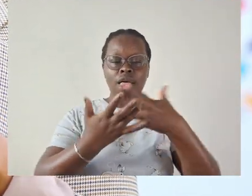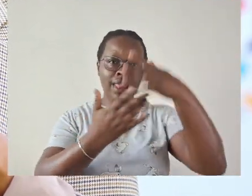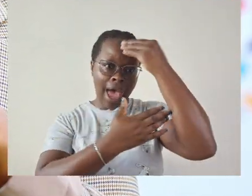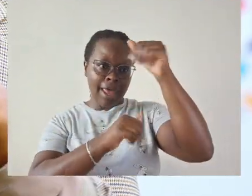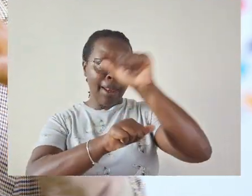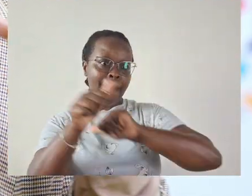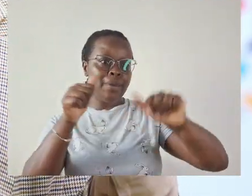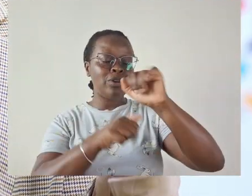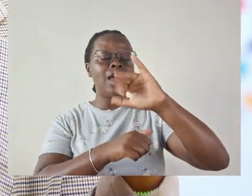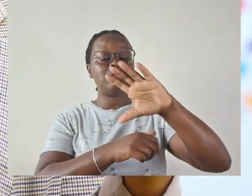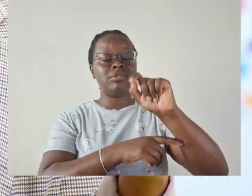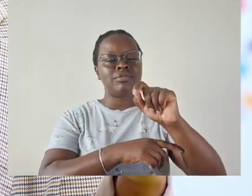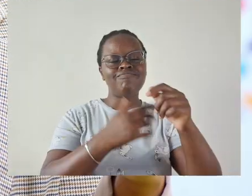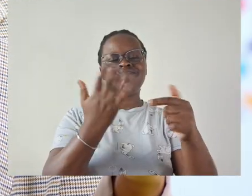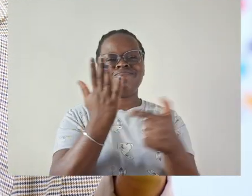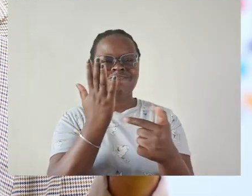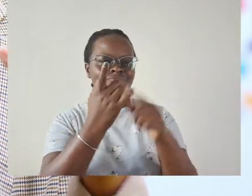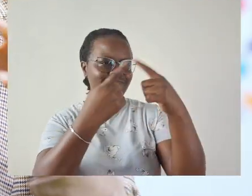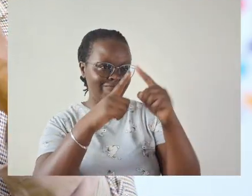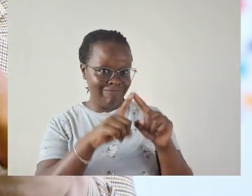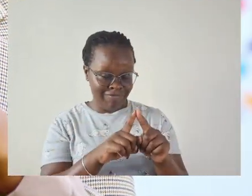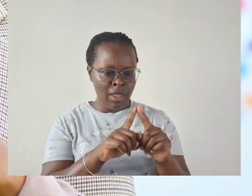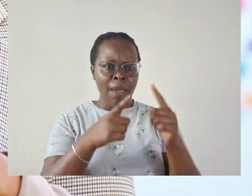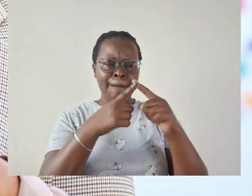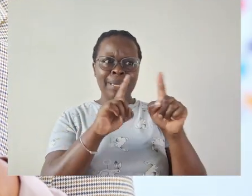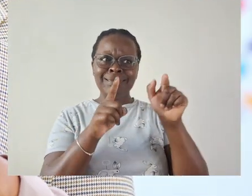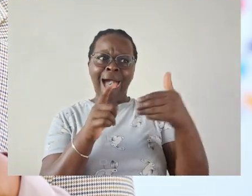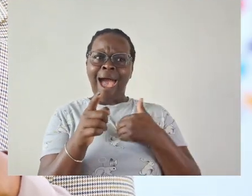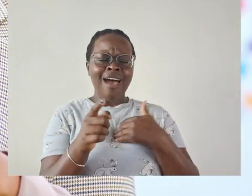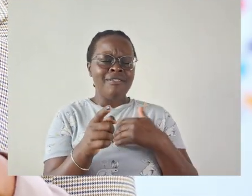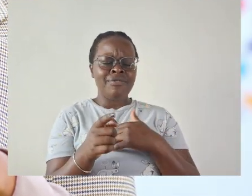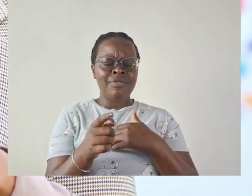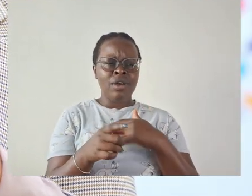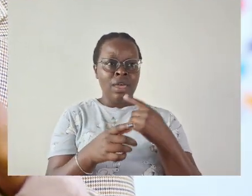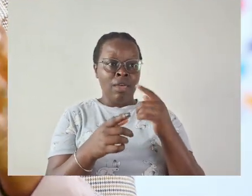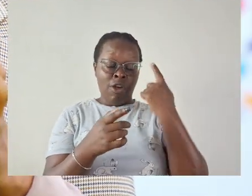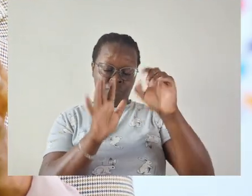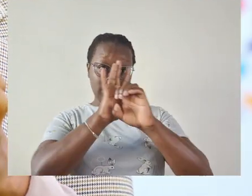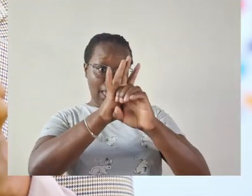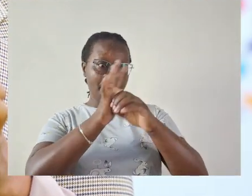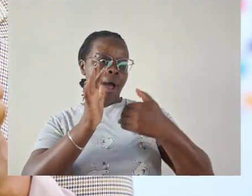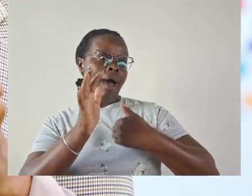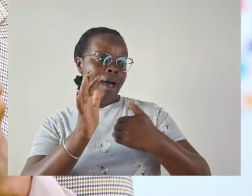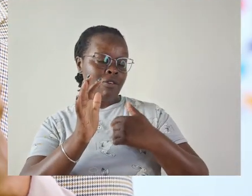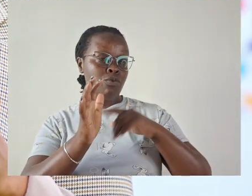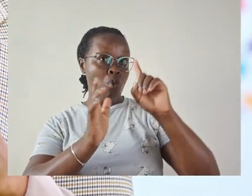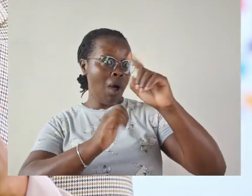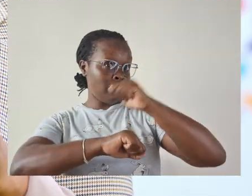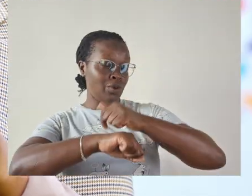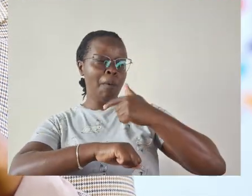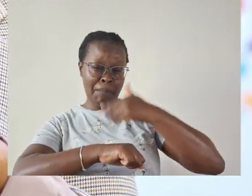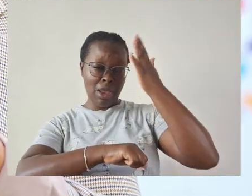a school that has 2,000 children and they have 50 computers. Where is equity there,